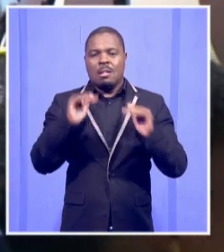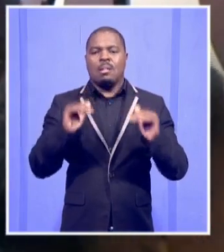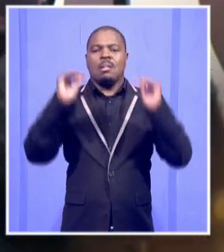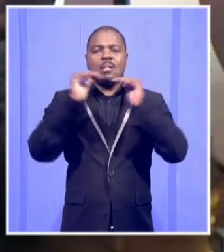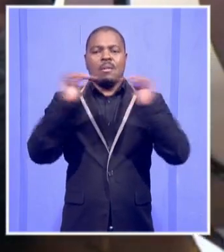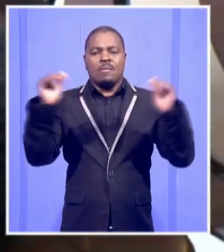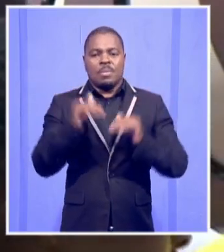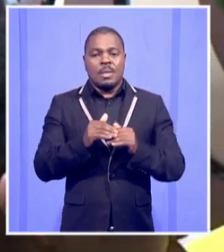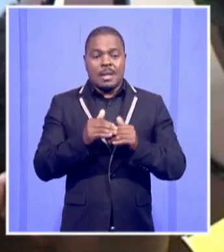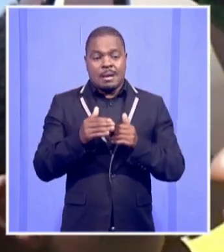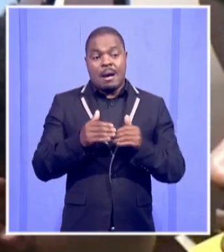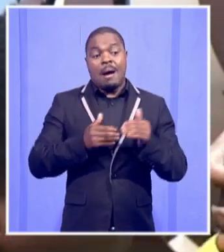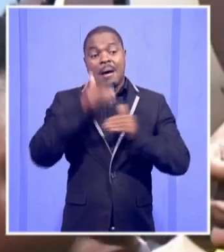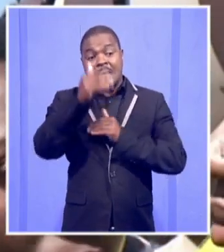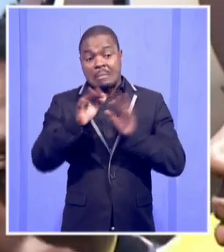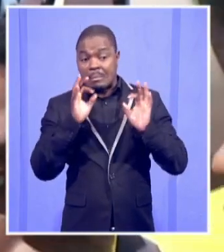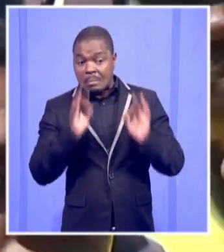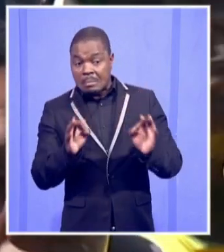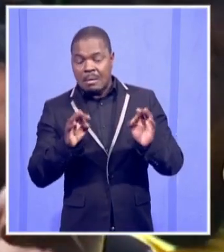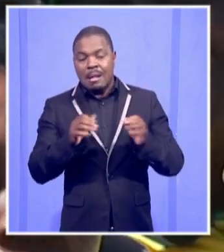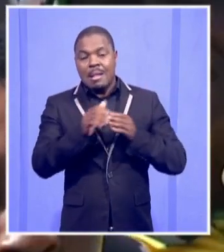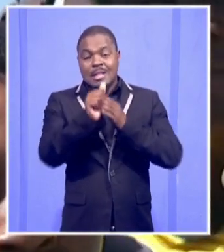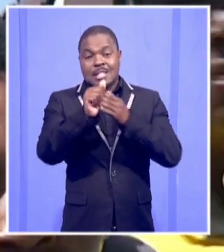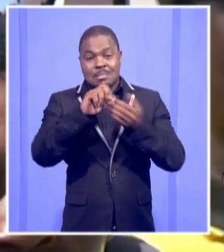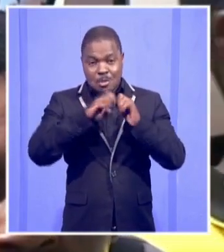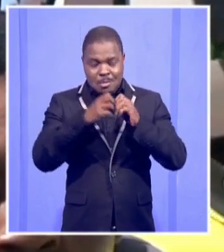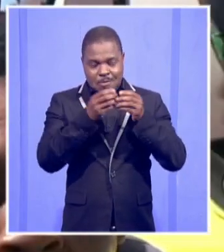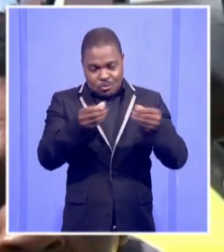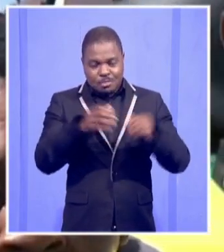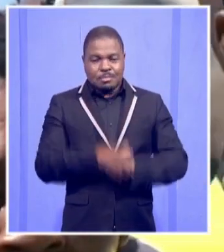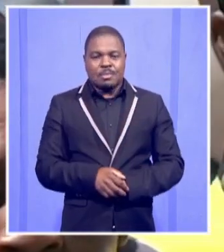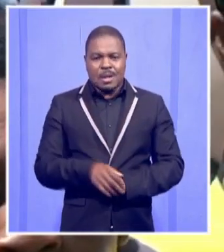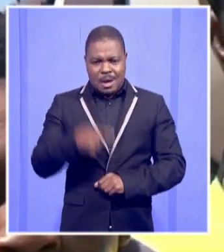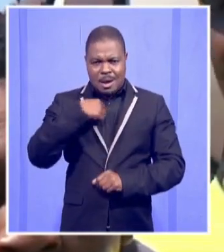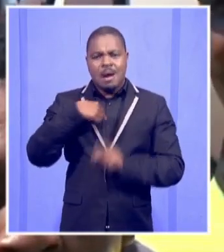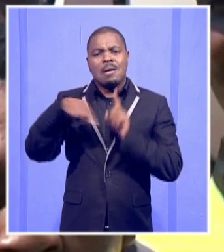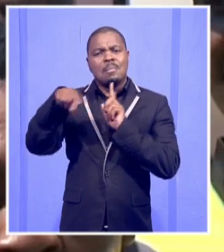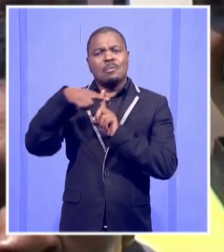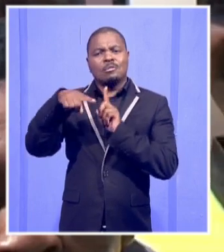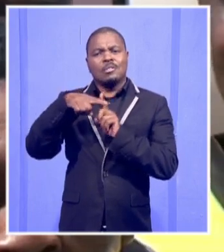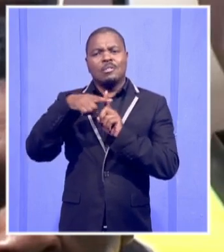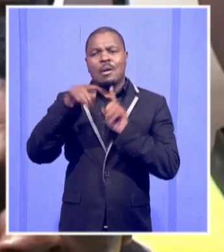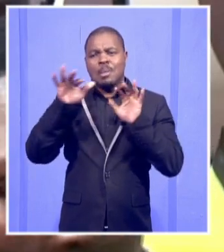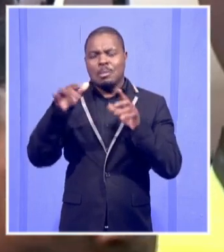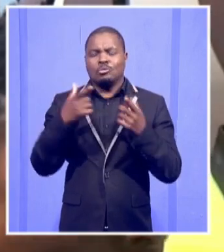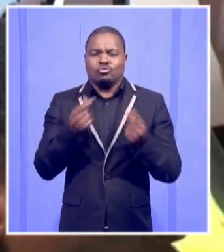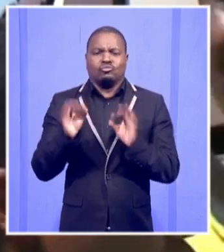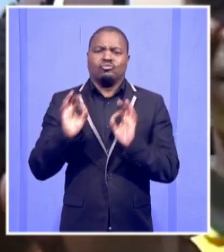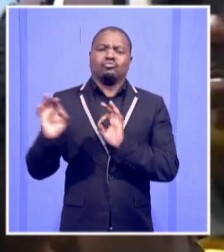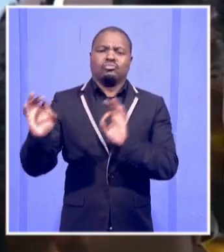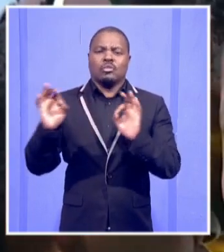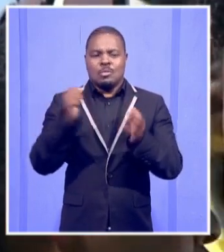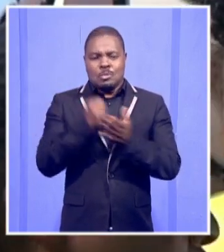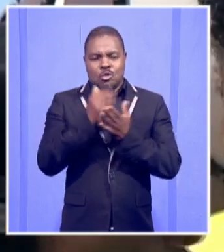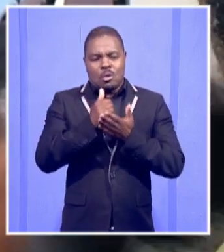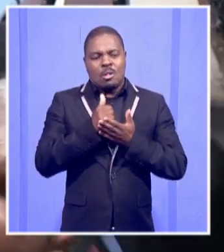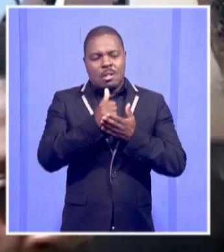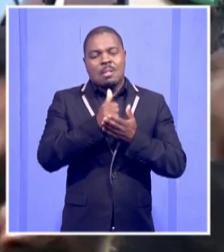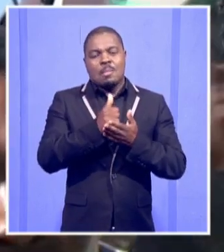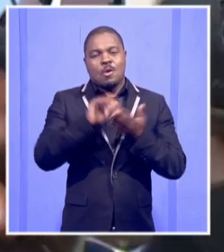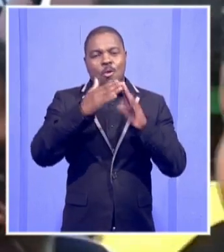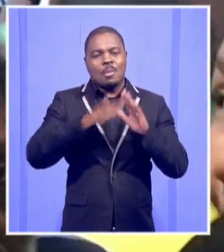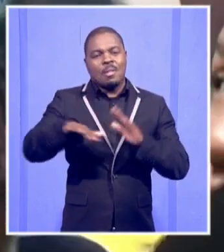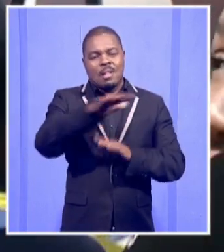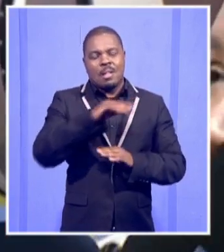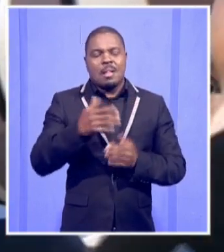of leadership have been dealt with. And I'm optimistic that people will do what is right for the community of Mangaung. Thank